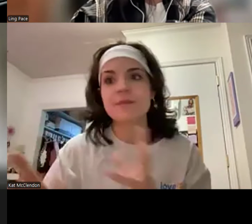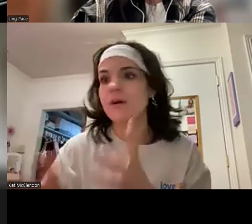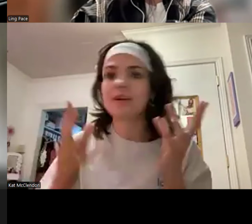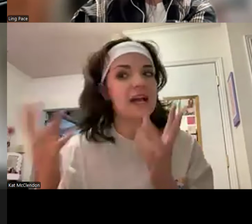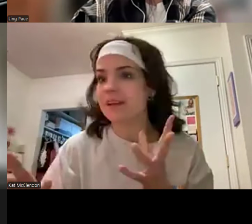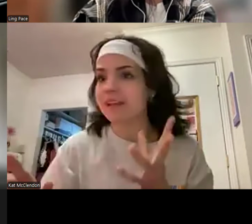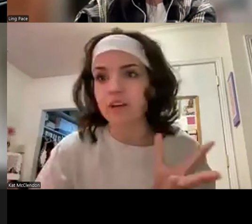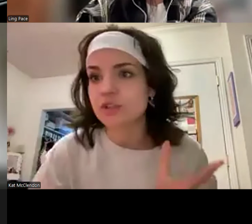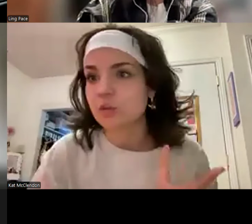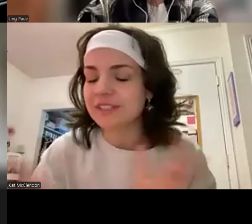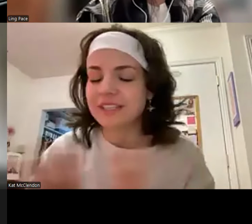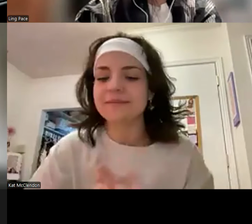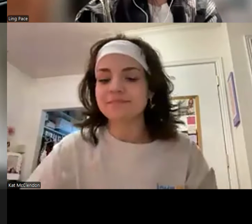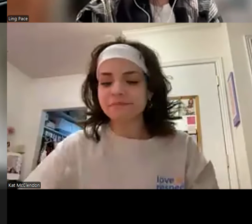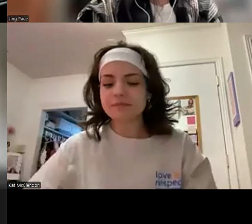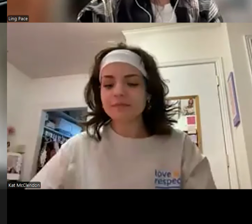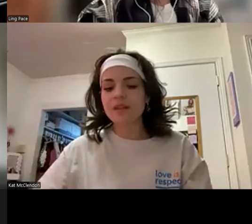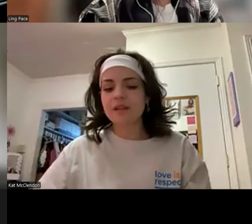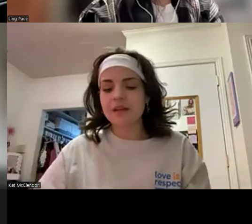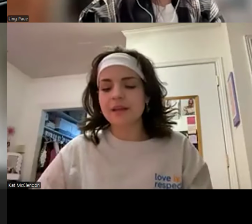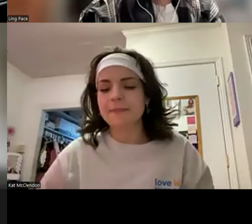thinking about what's happening in our schools. And